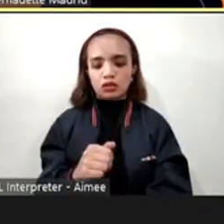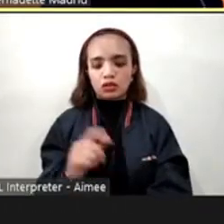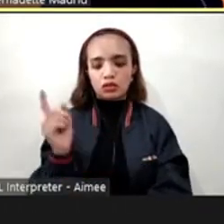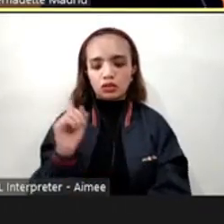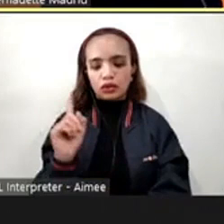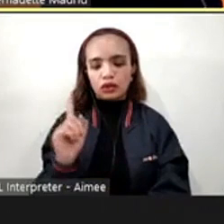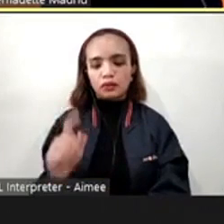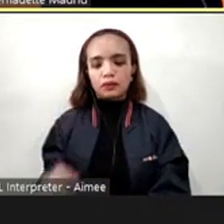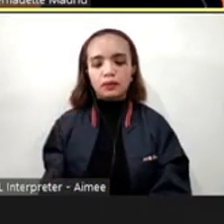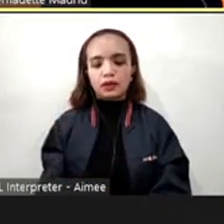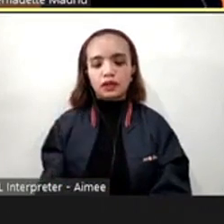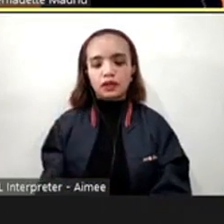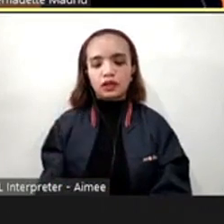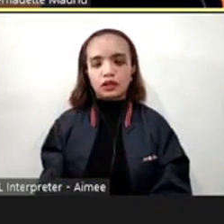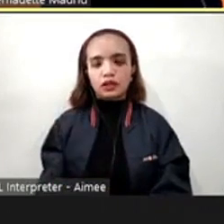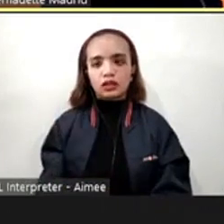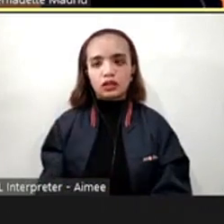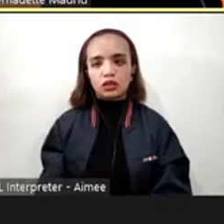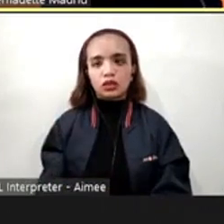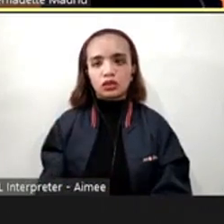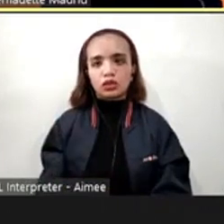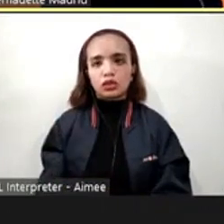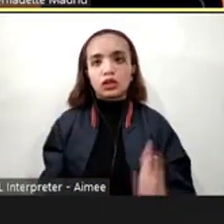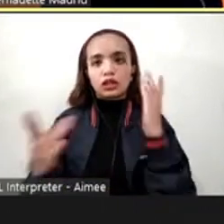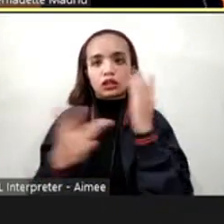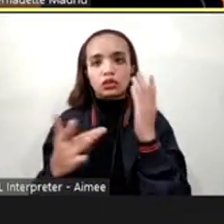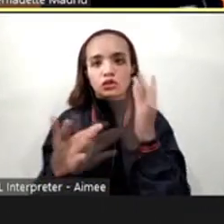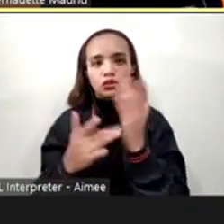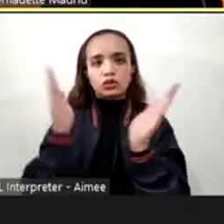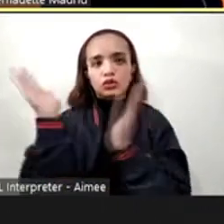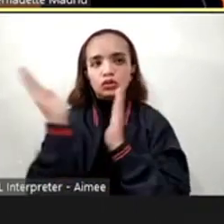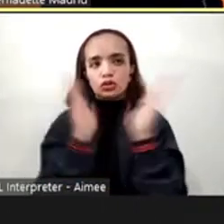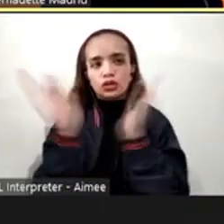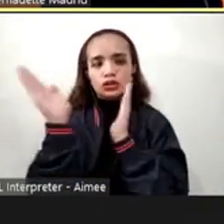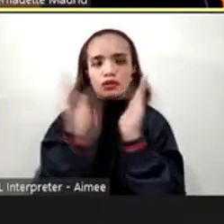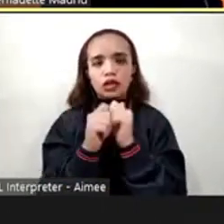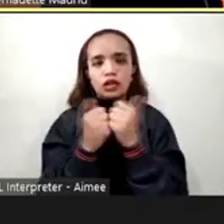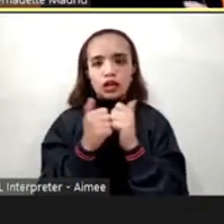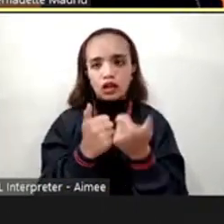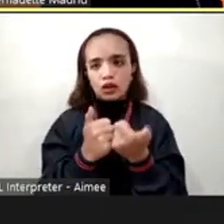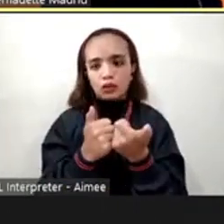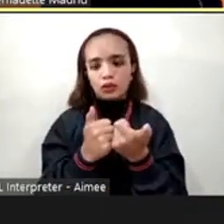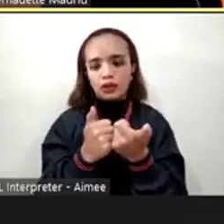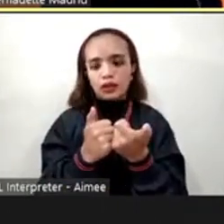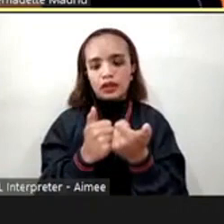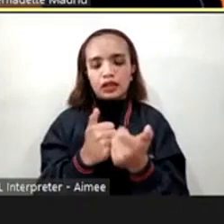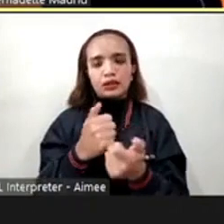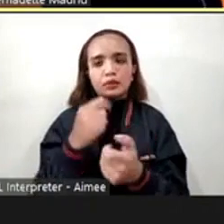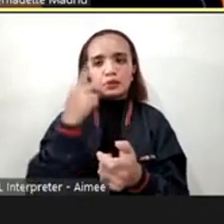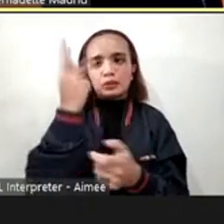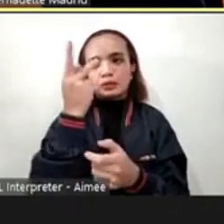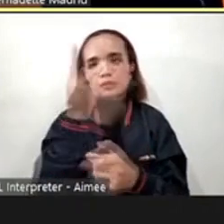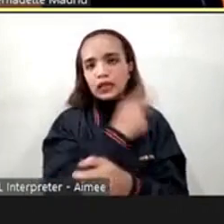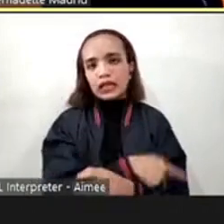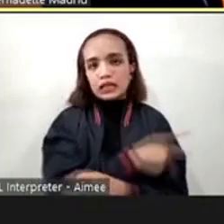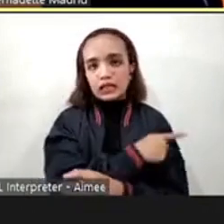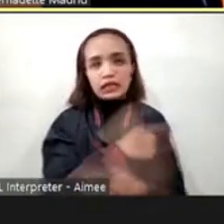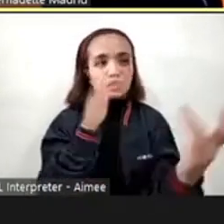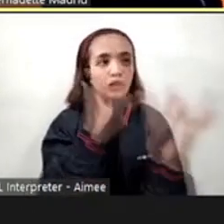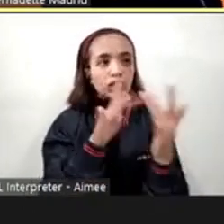is digitalization of services. How we can reach patients even if they're not